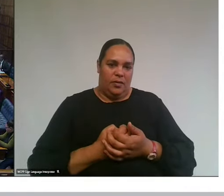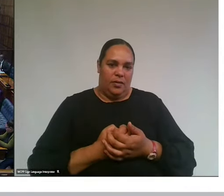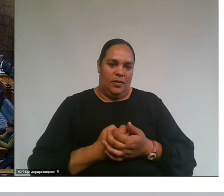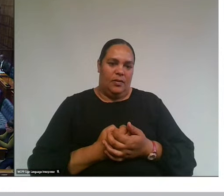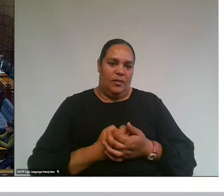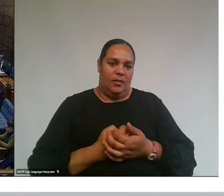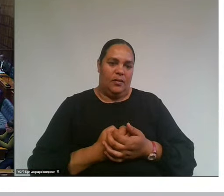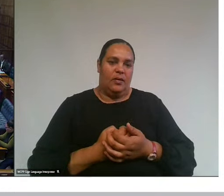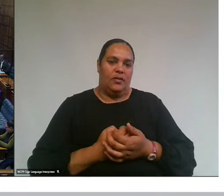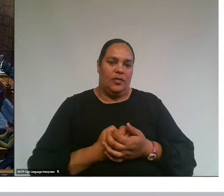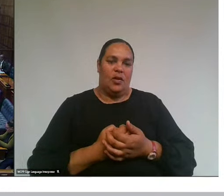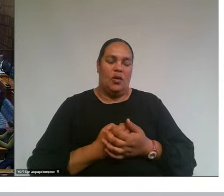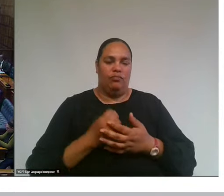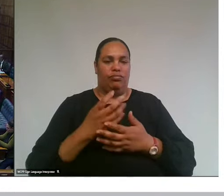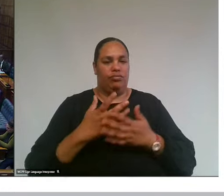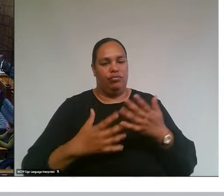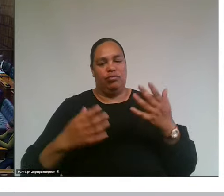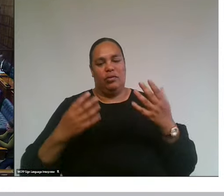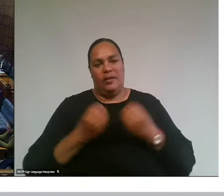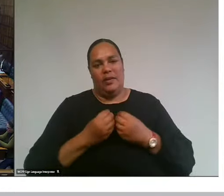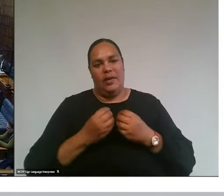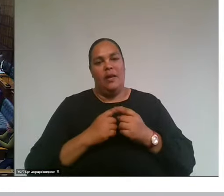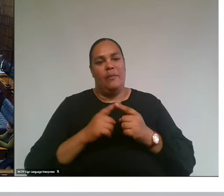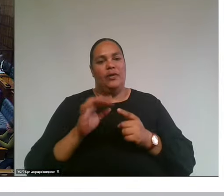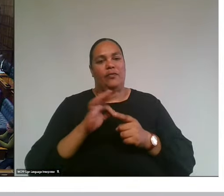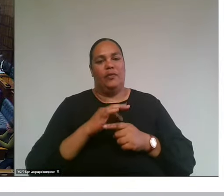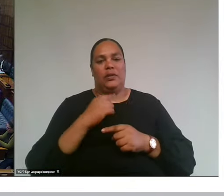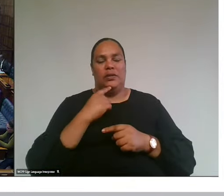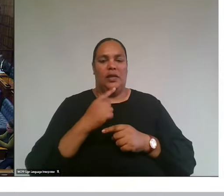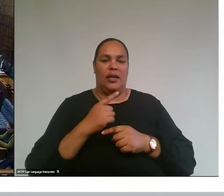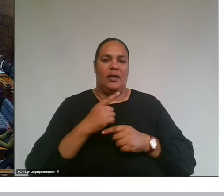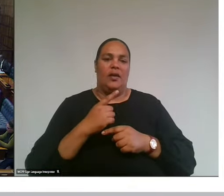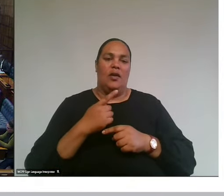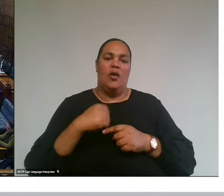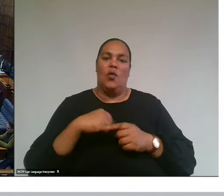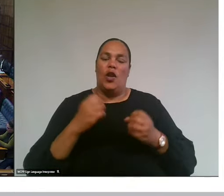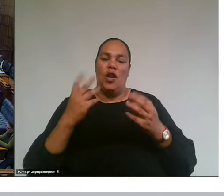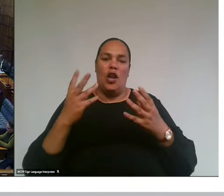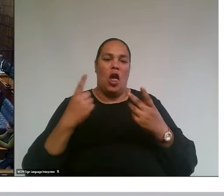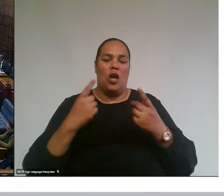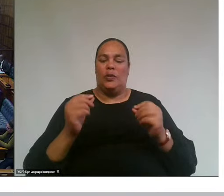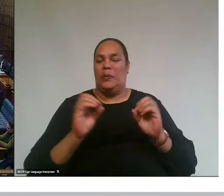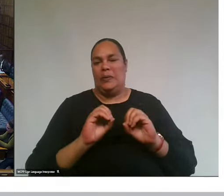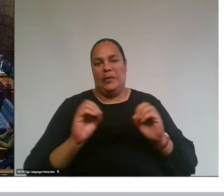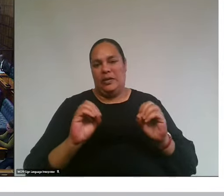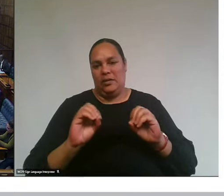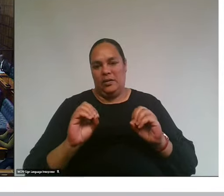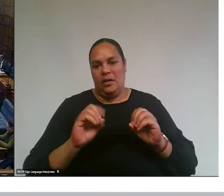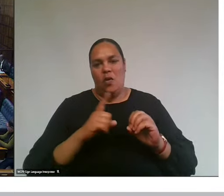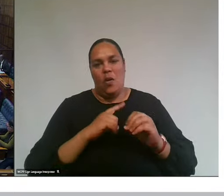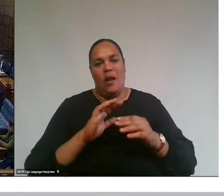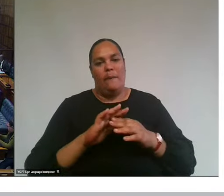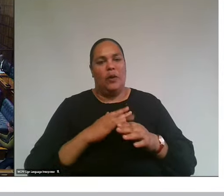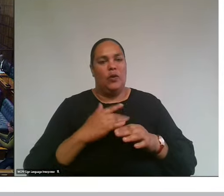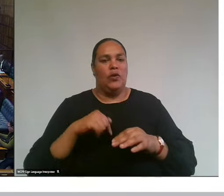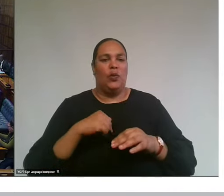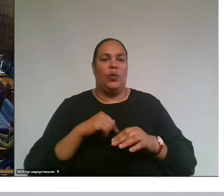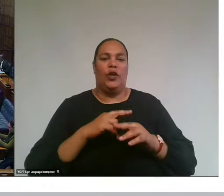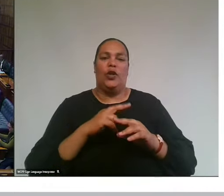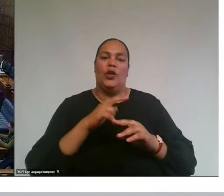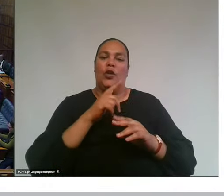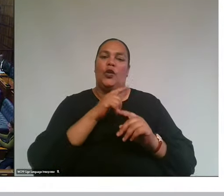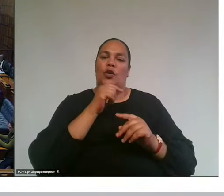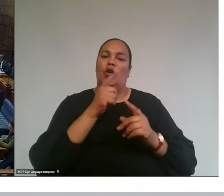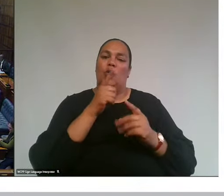and you know all those kind of things and one would always say that a lot has not been done because we are not talking about